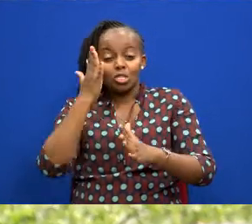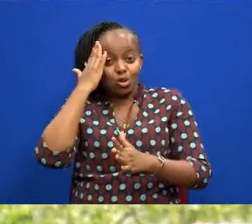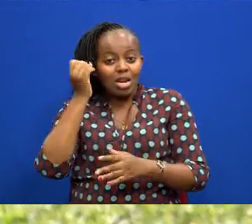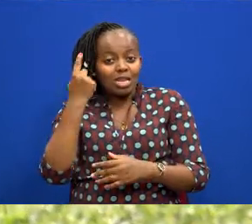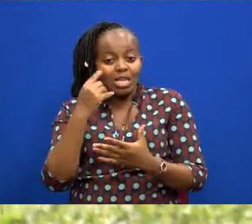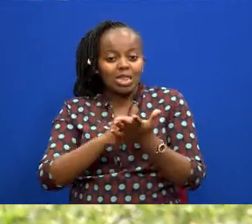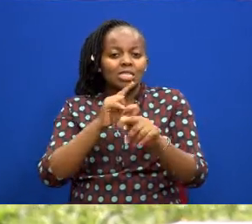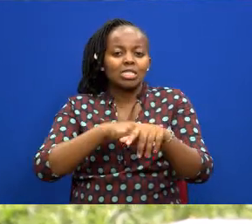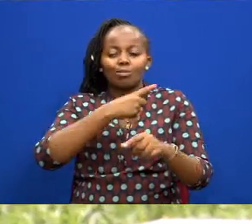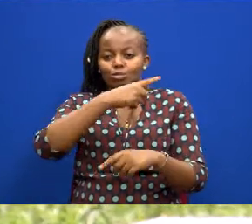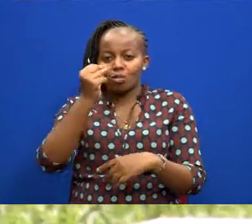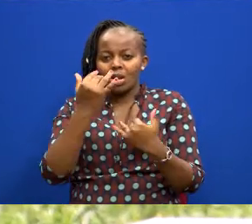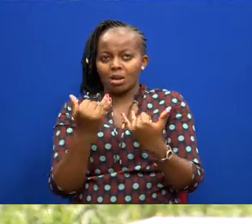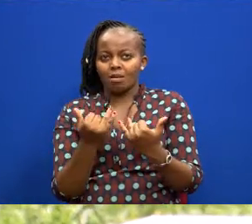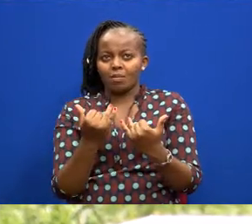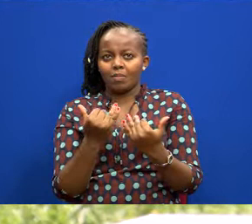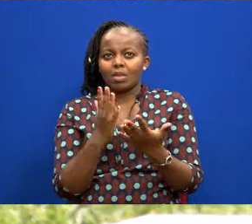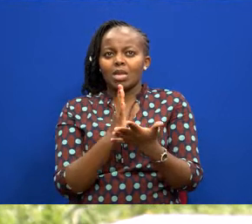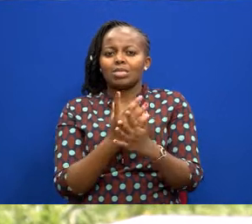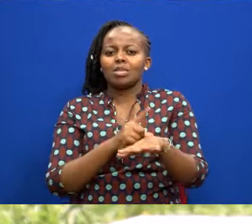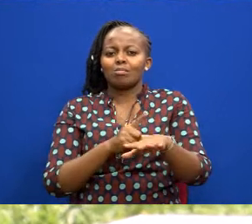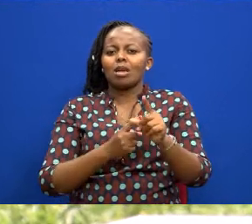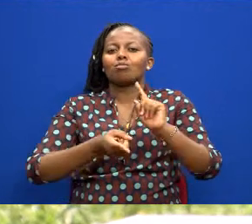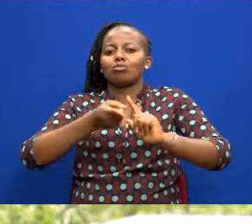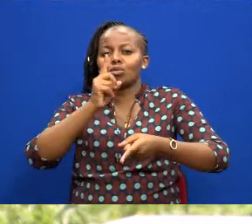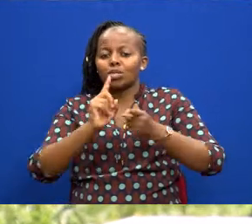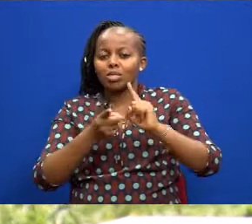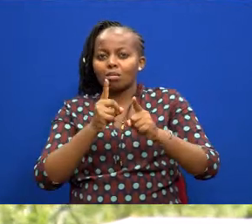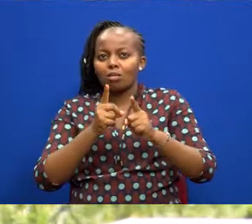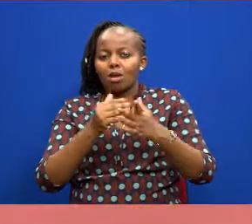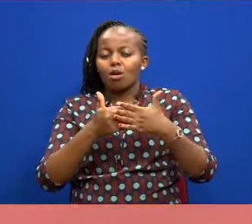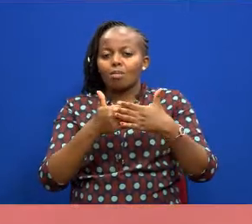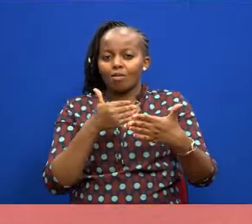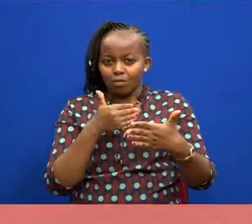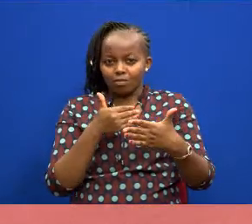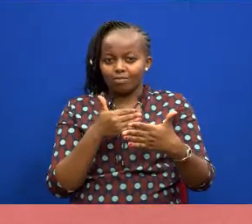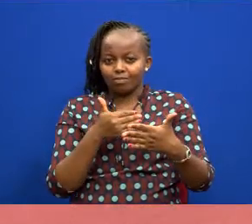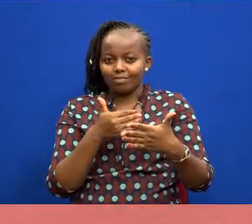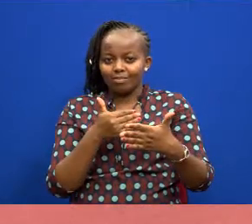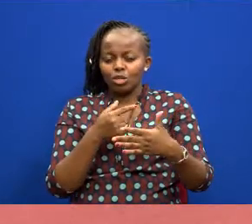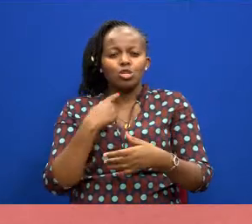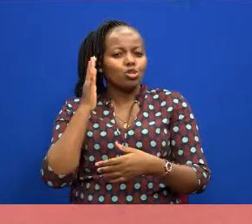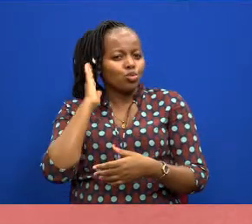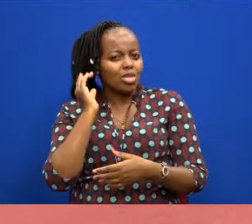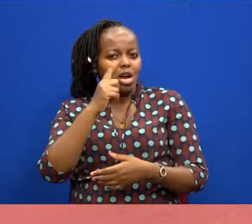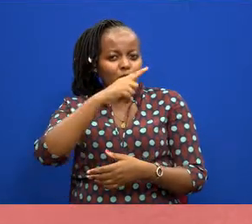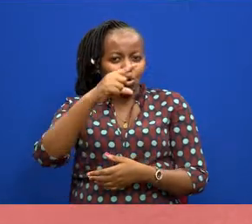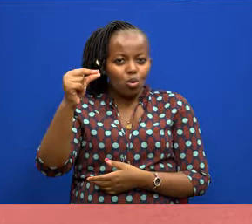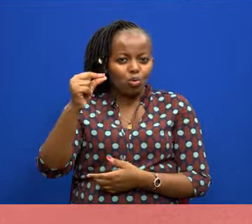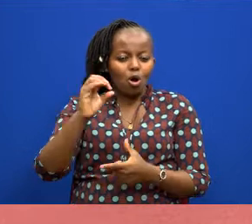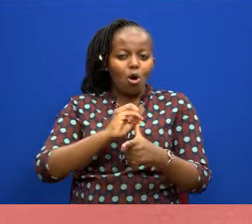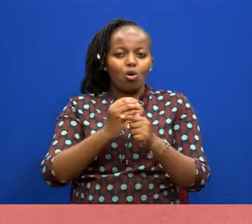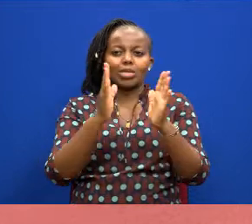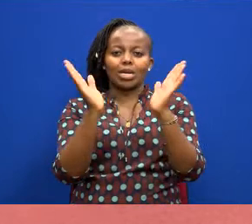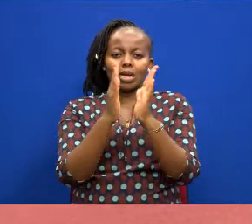it. In the event that you start off before or after the